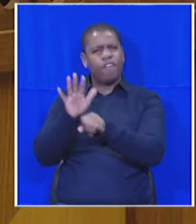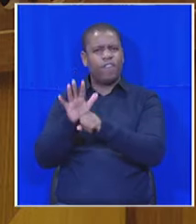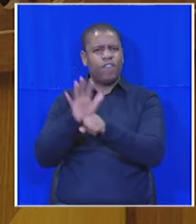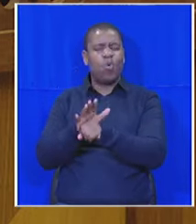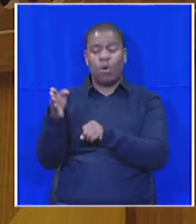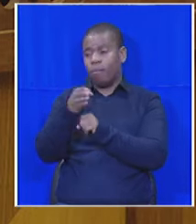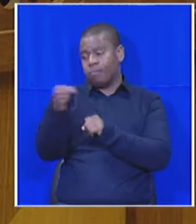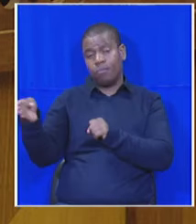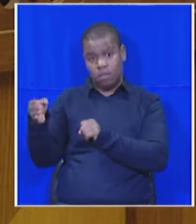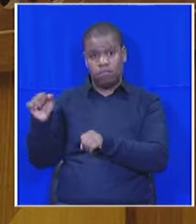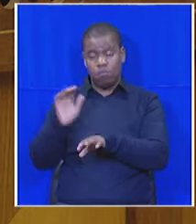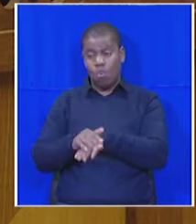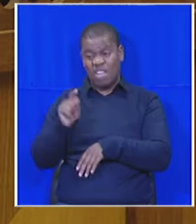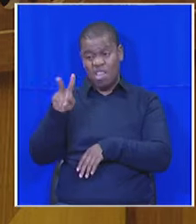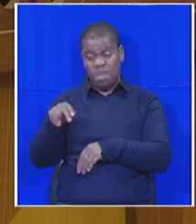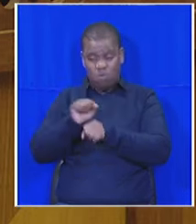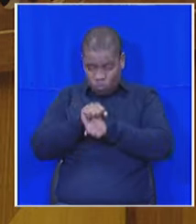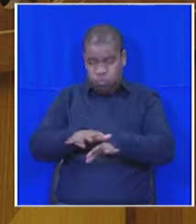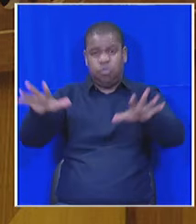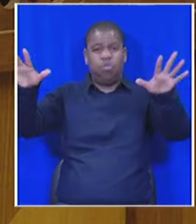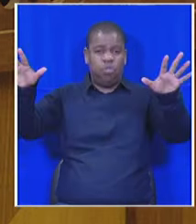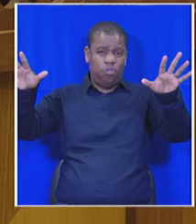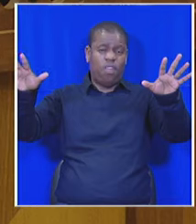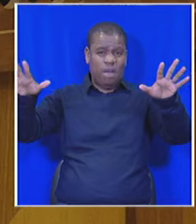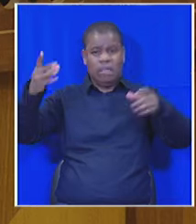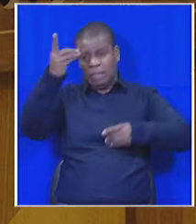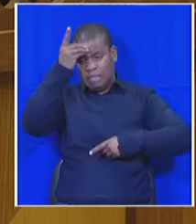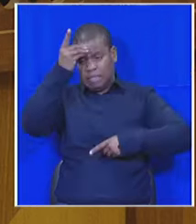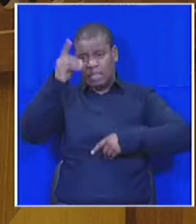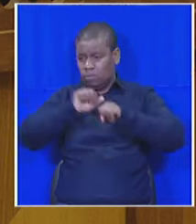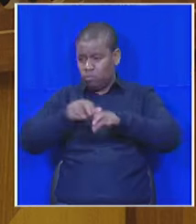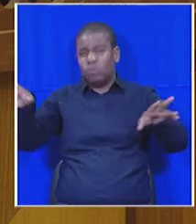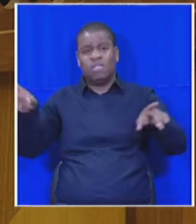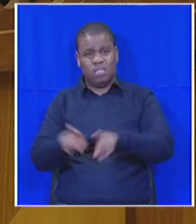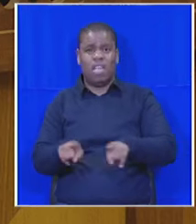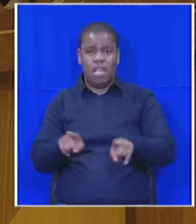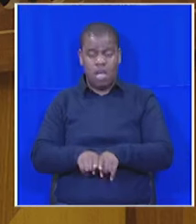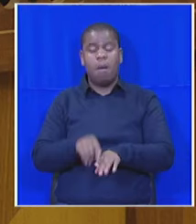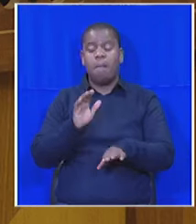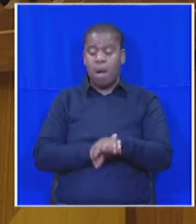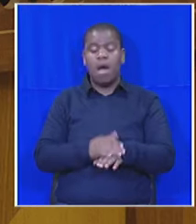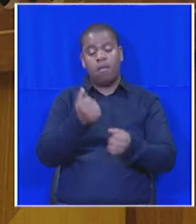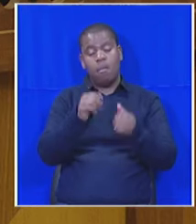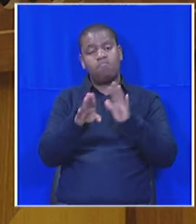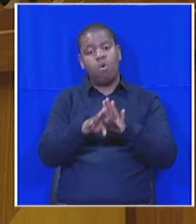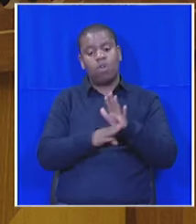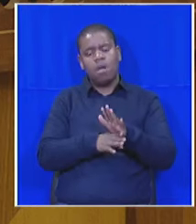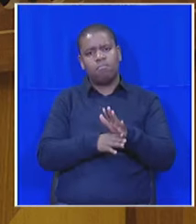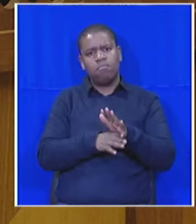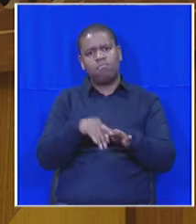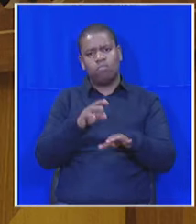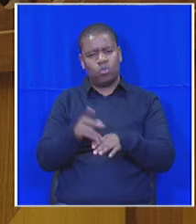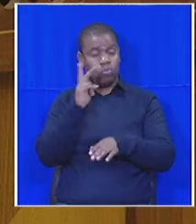particularly tuberculosis. But we particularly support the increase in the number of restorative justice programs, and this we